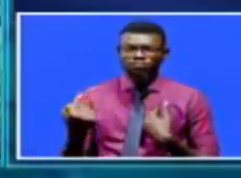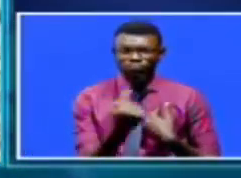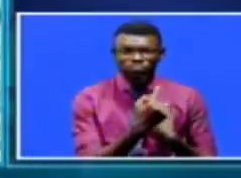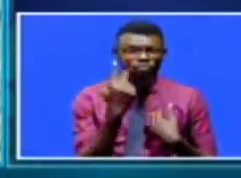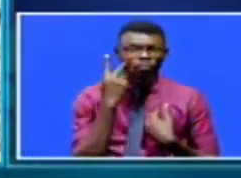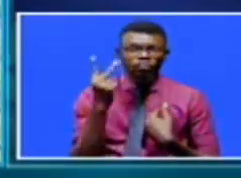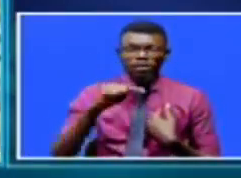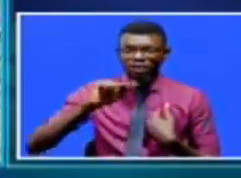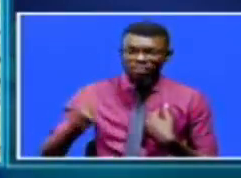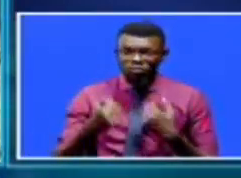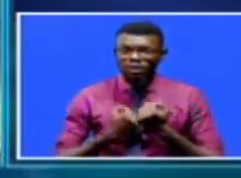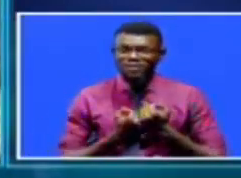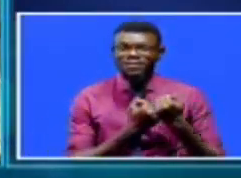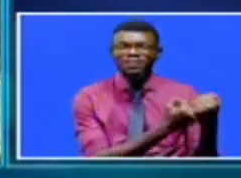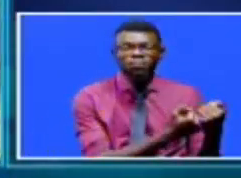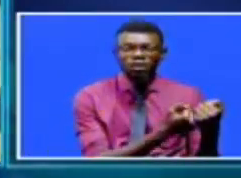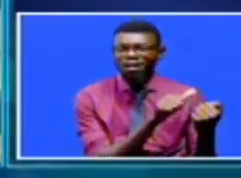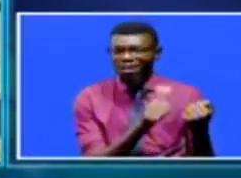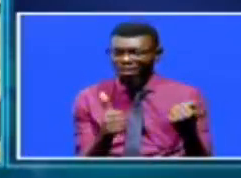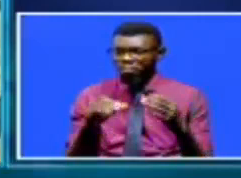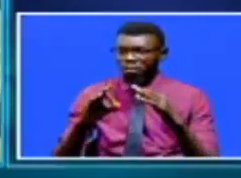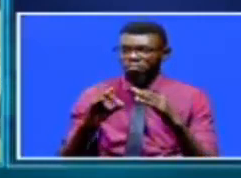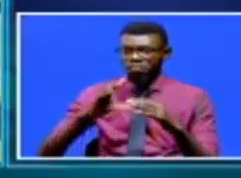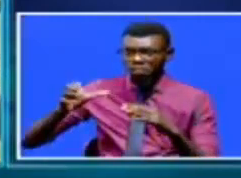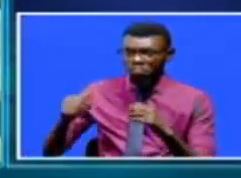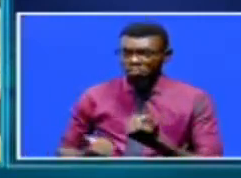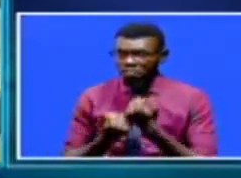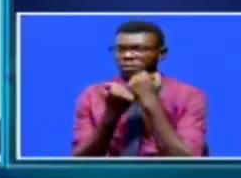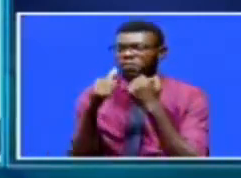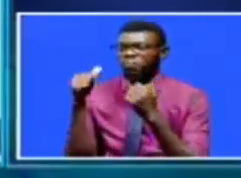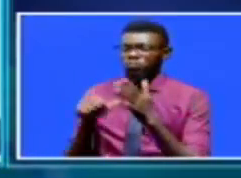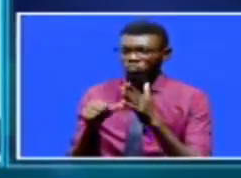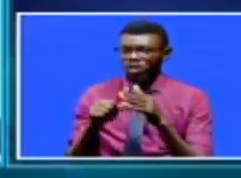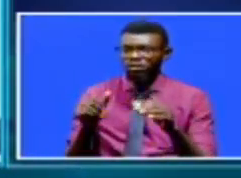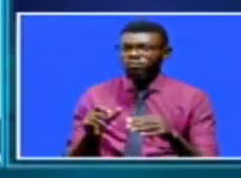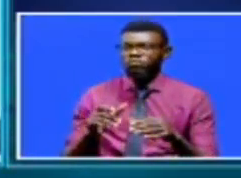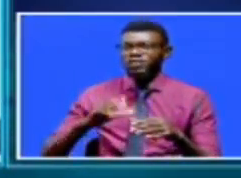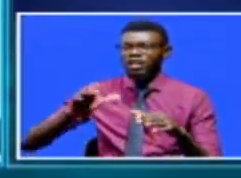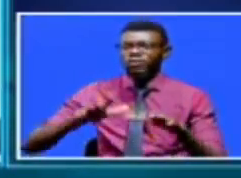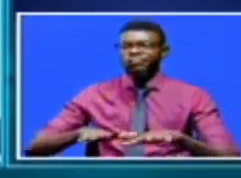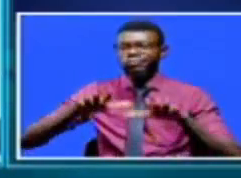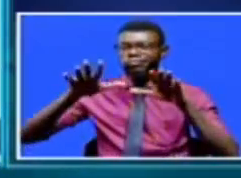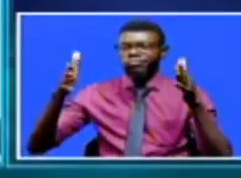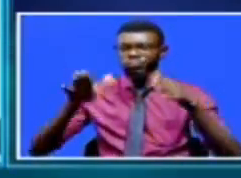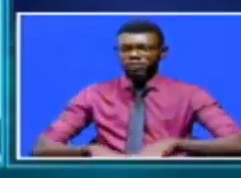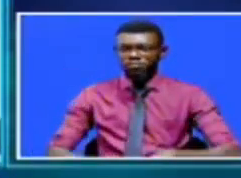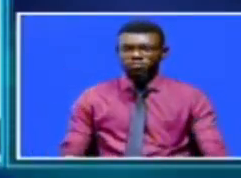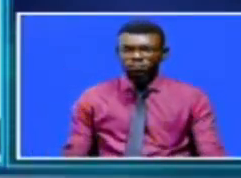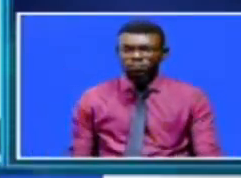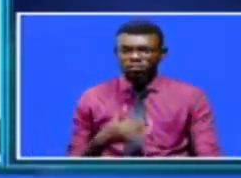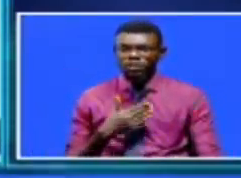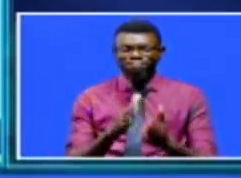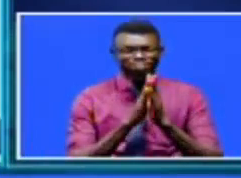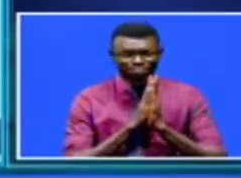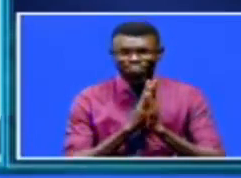shillings to support counties that are experiencing floods and landslides. I pray for a quick recovery for those who